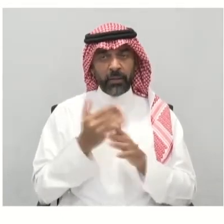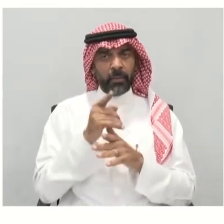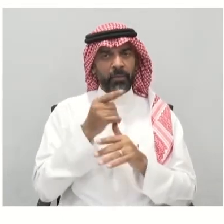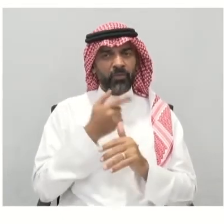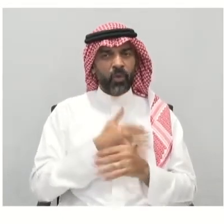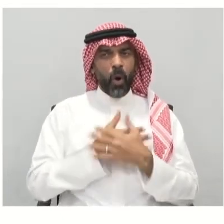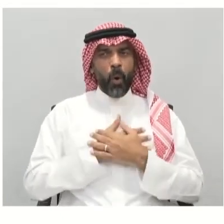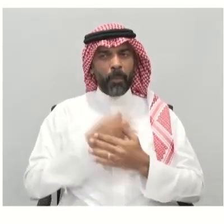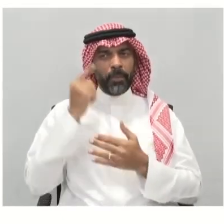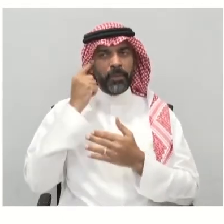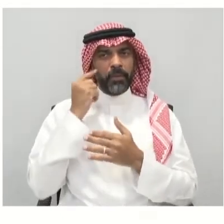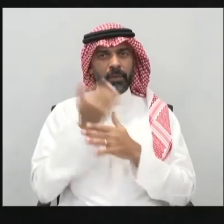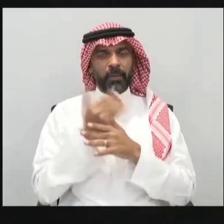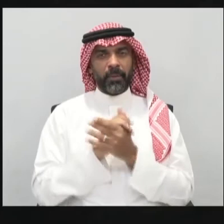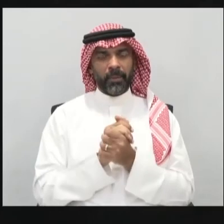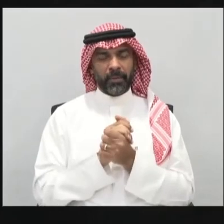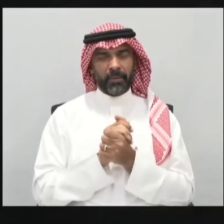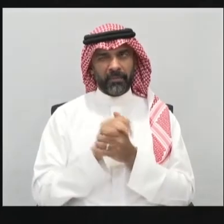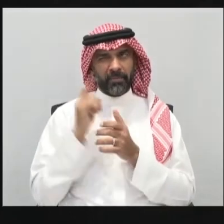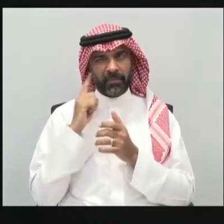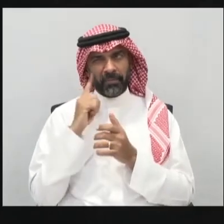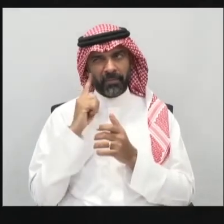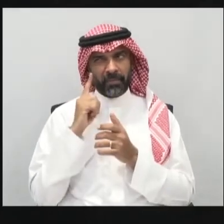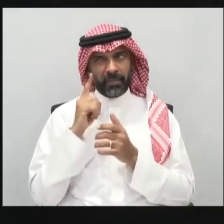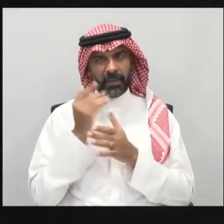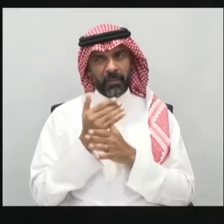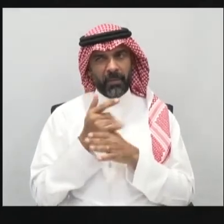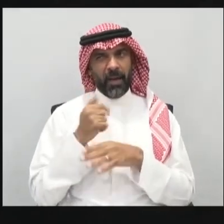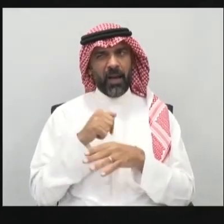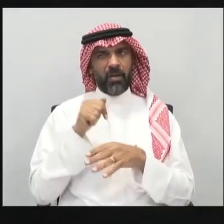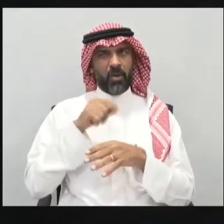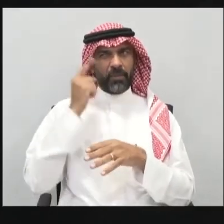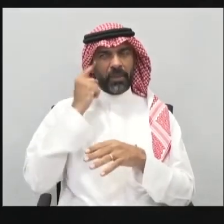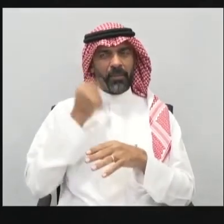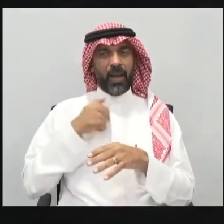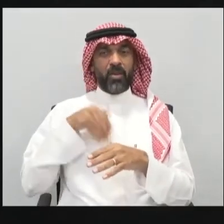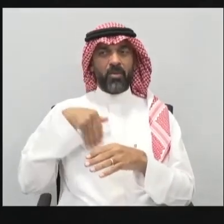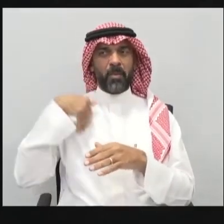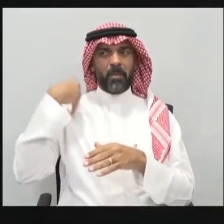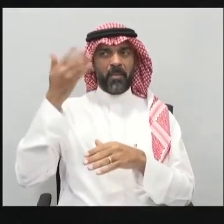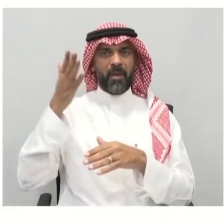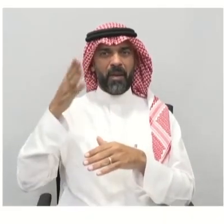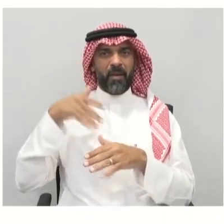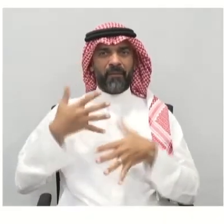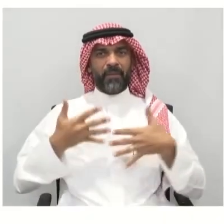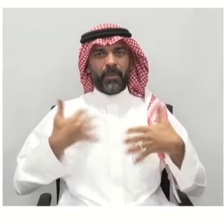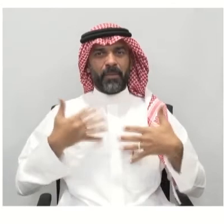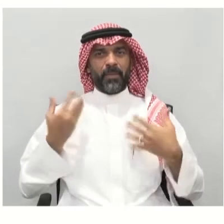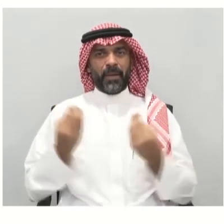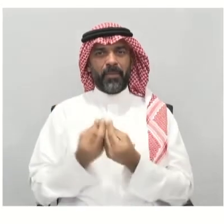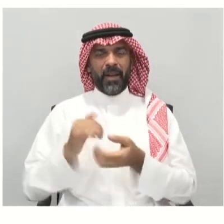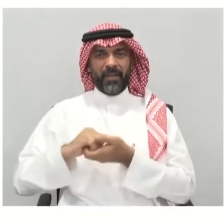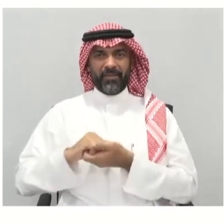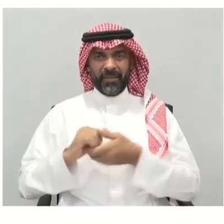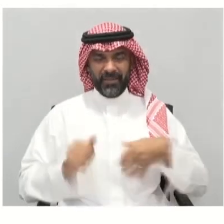I'm going to guess maybe on Saturday you go out with your friends. We can write this down. So we can say, I